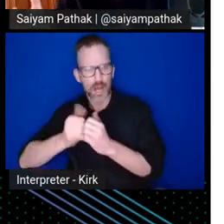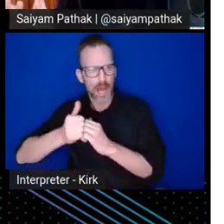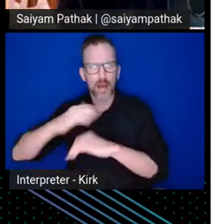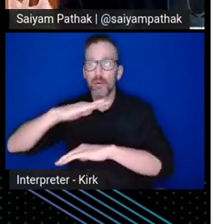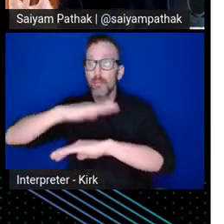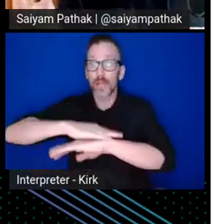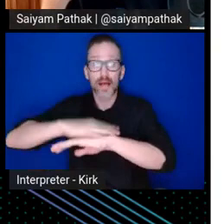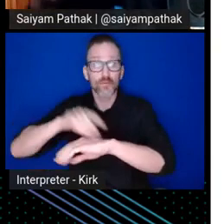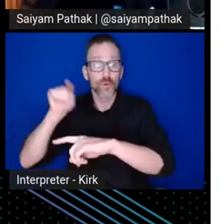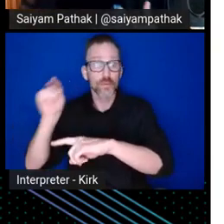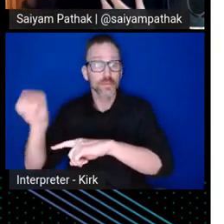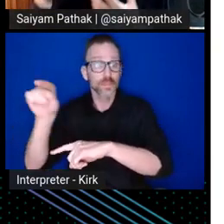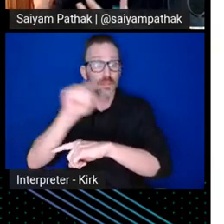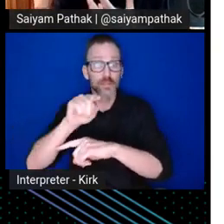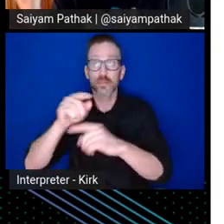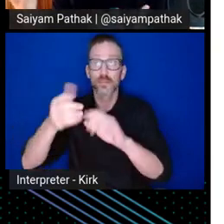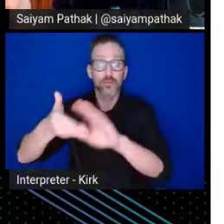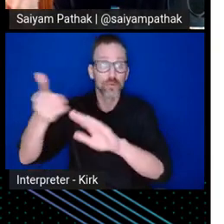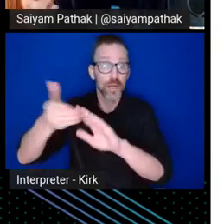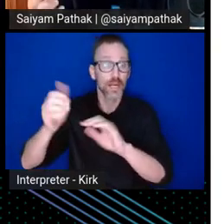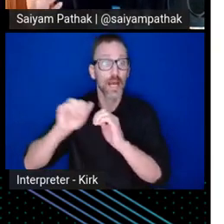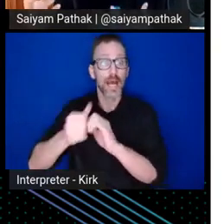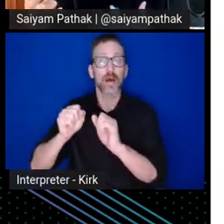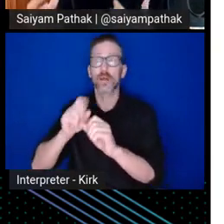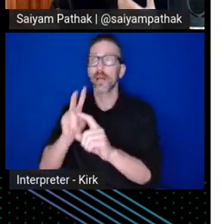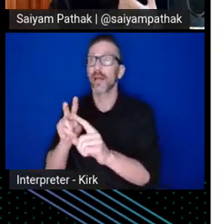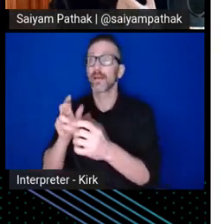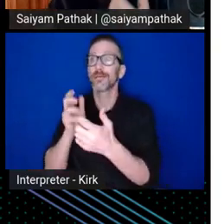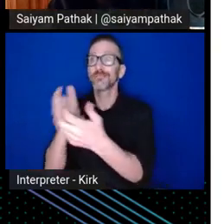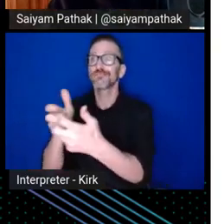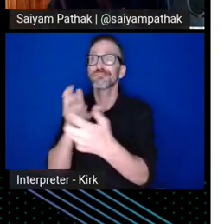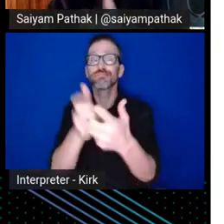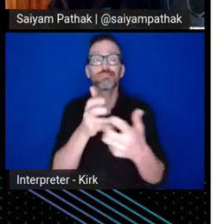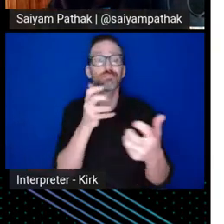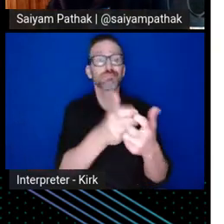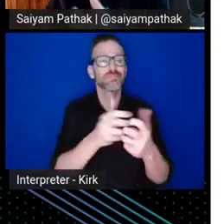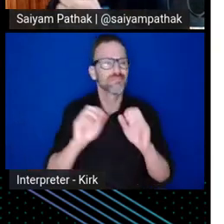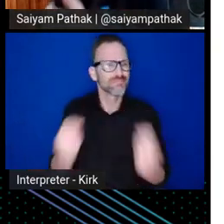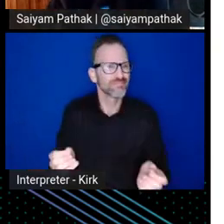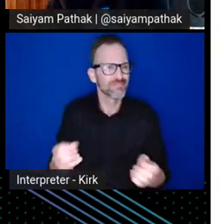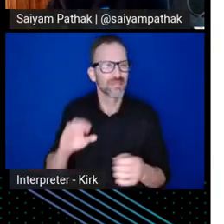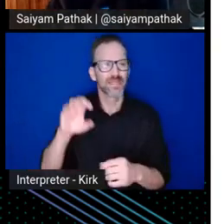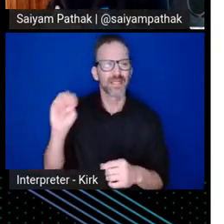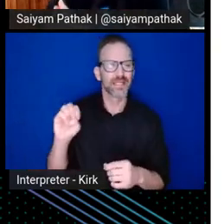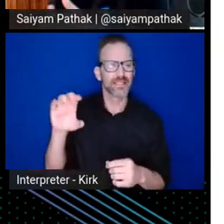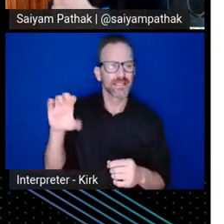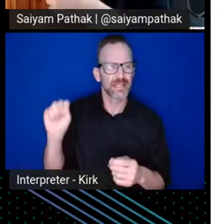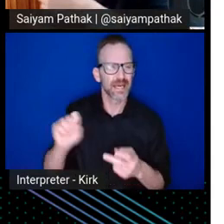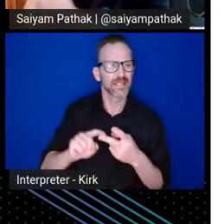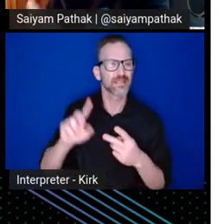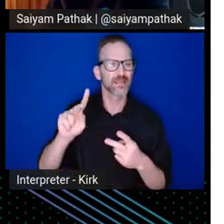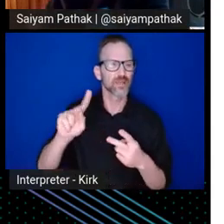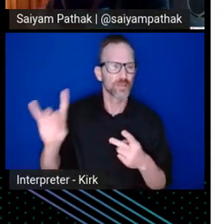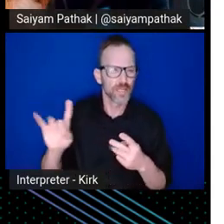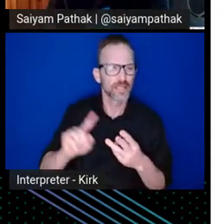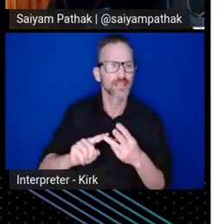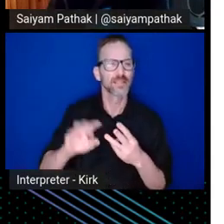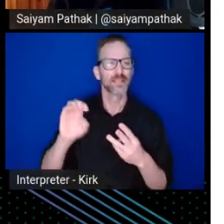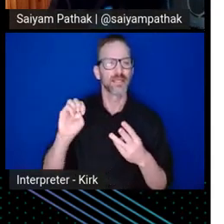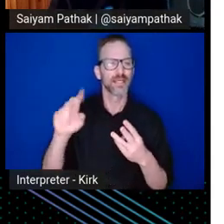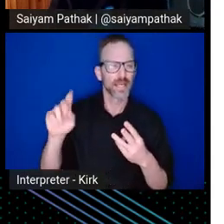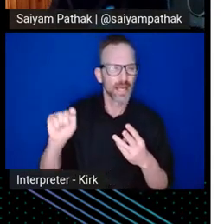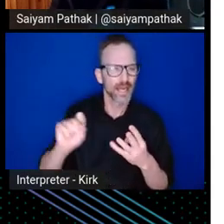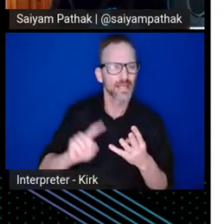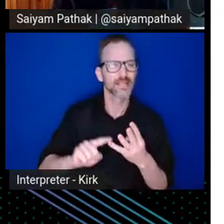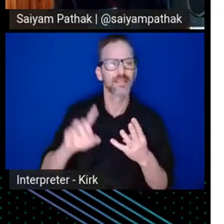platforms. So there are different platforms like ECS, EKS, Kubernetes. You have even Docker